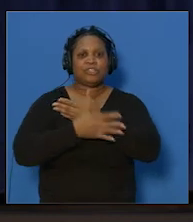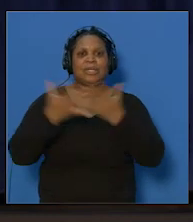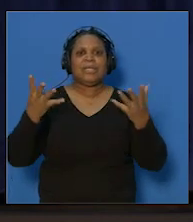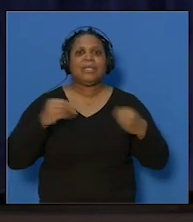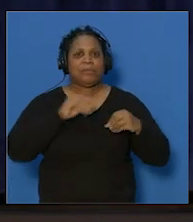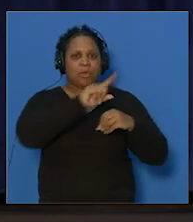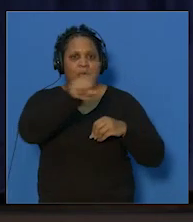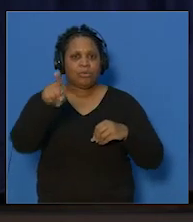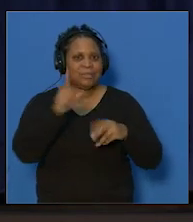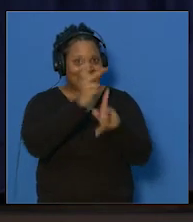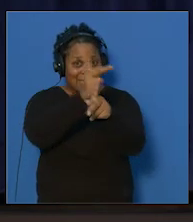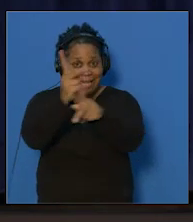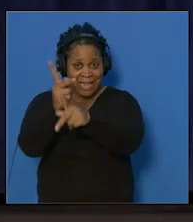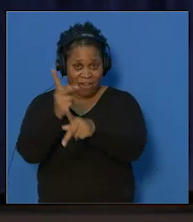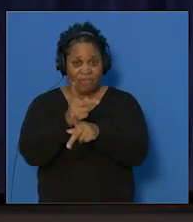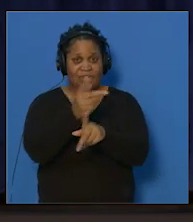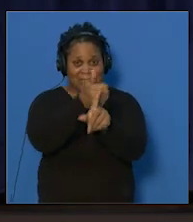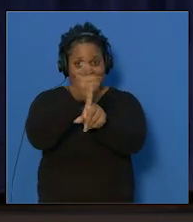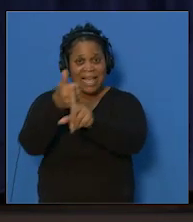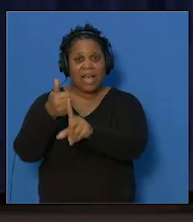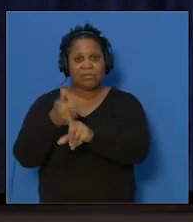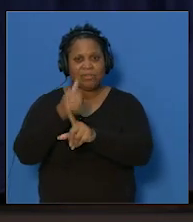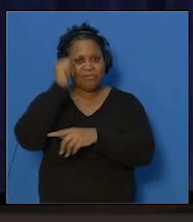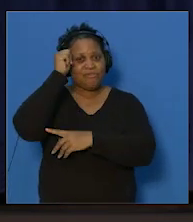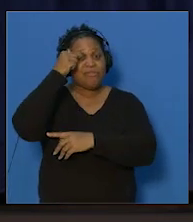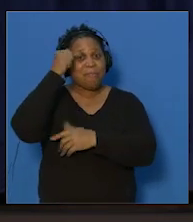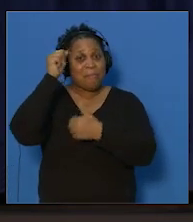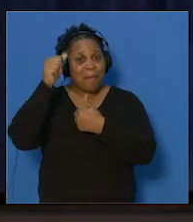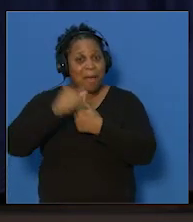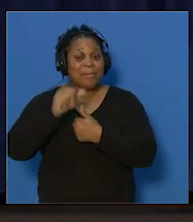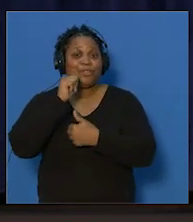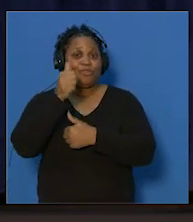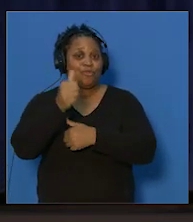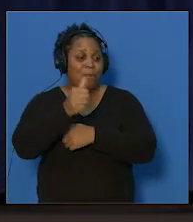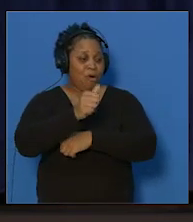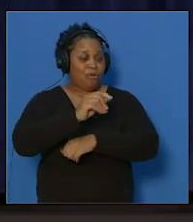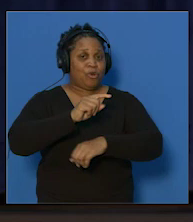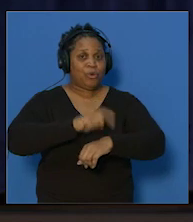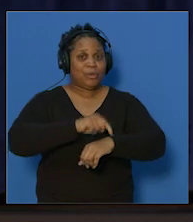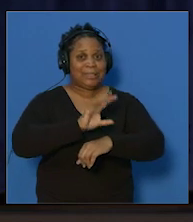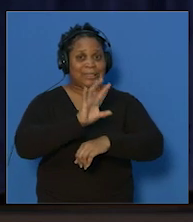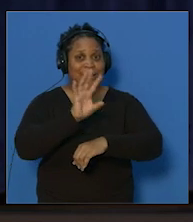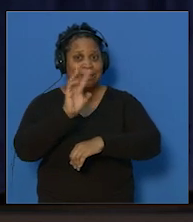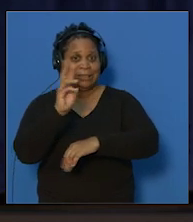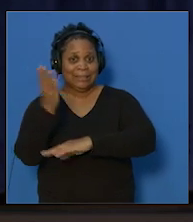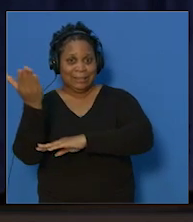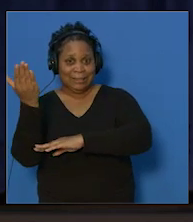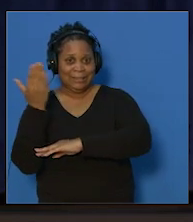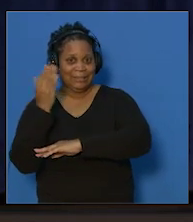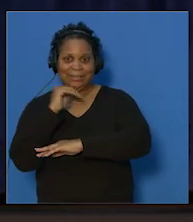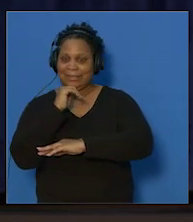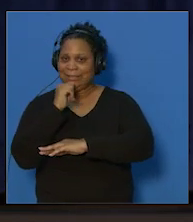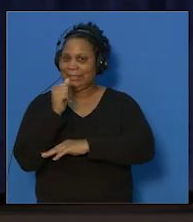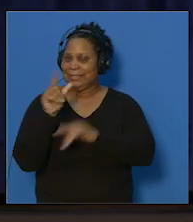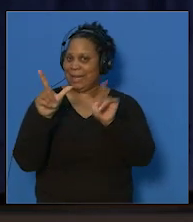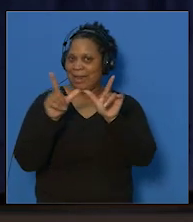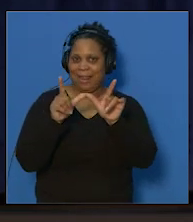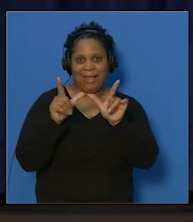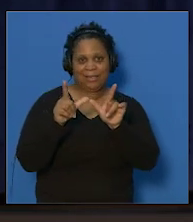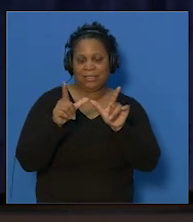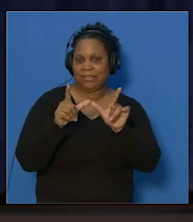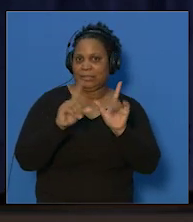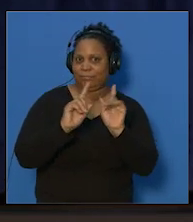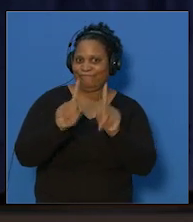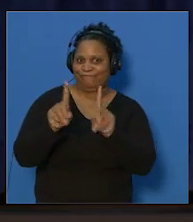please take care of yourselves, and remember, tomorrow morning at 6 a.m. is not a license for you